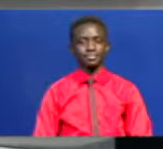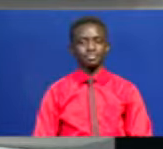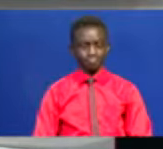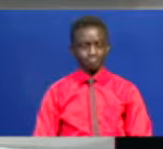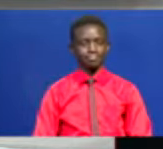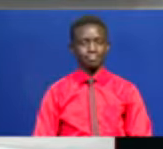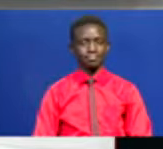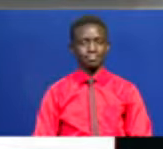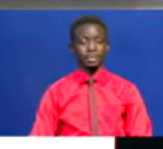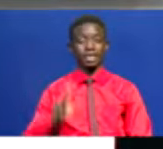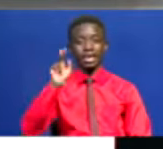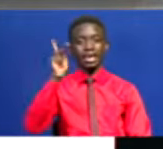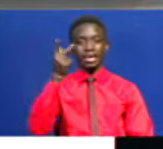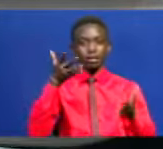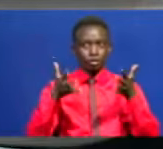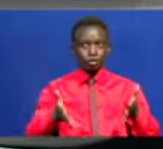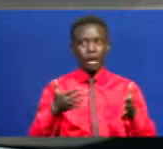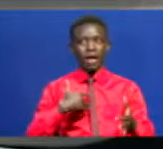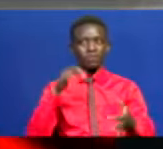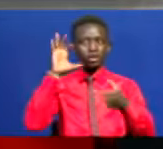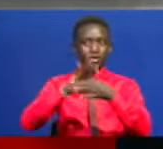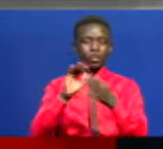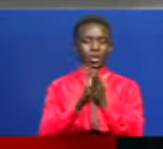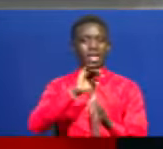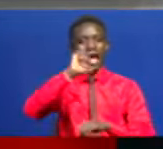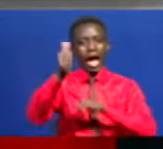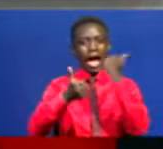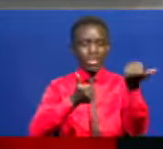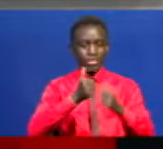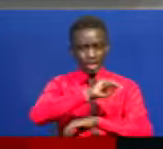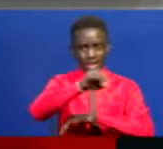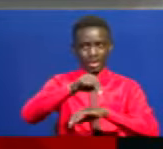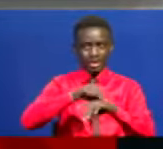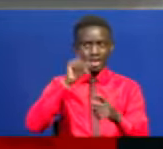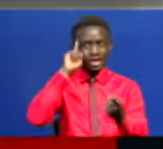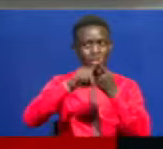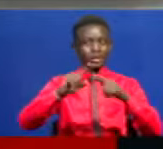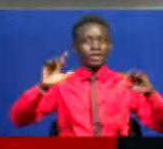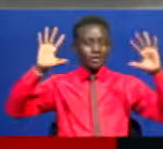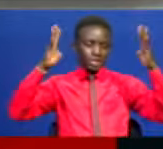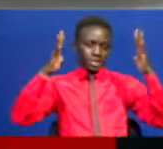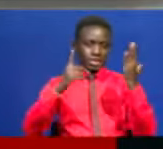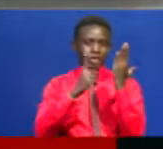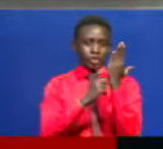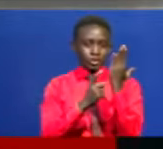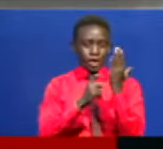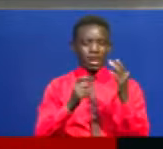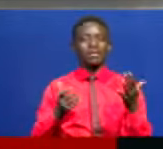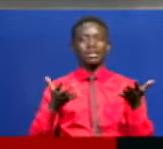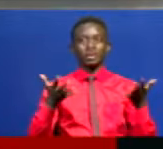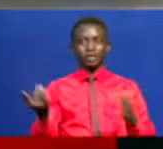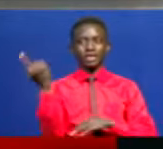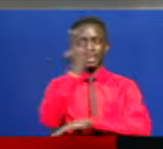Naam, Kenya leo imejiunga na mataifa mengine kuadhimisha siku ya Kiswahili duniani huku mito ya